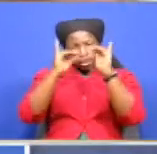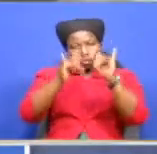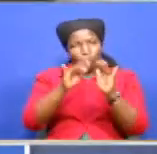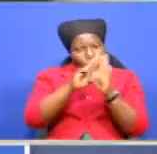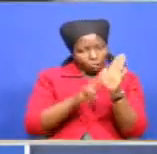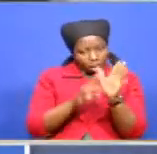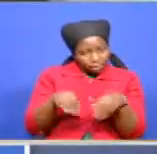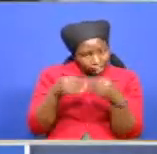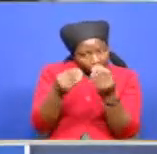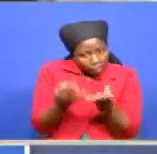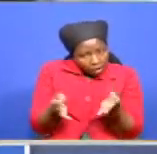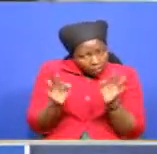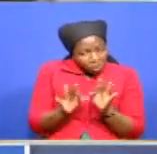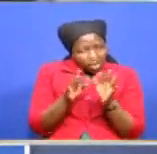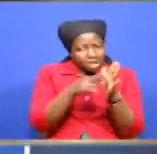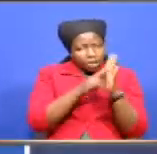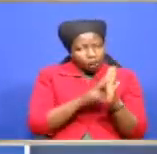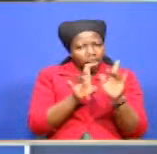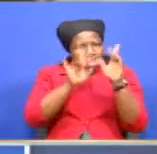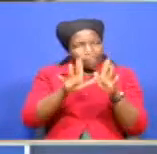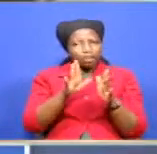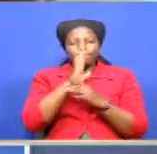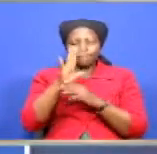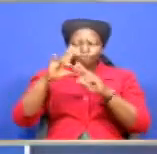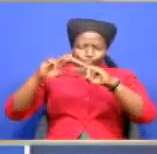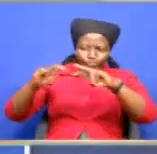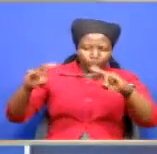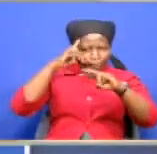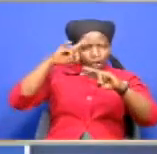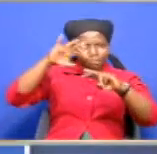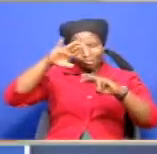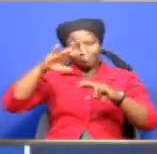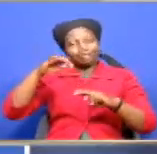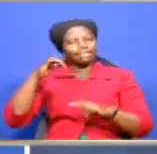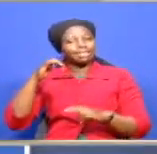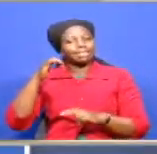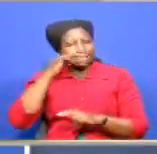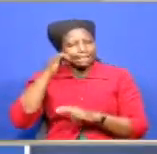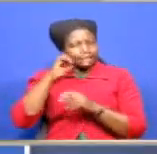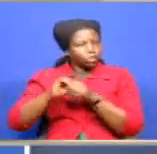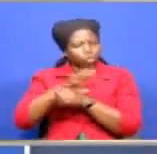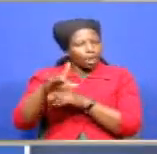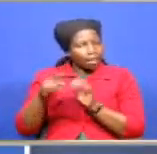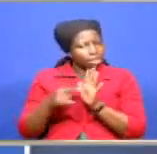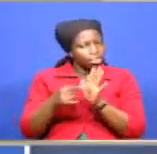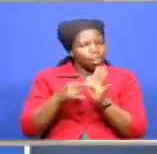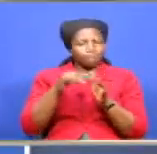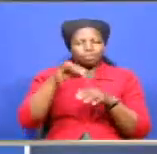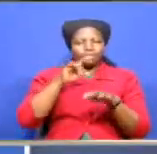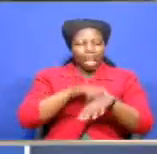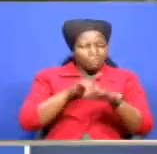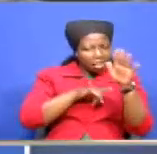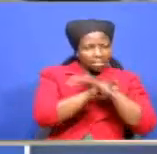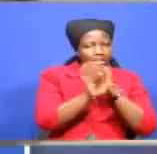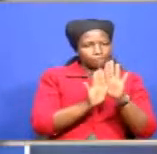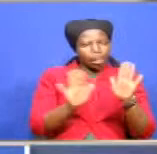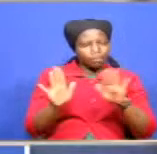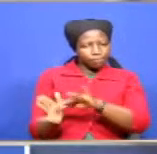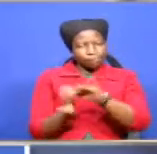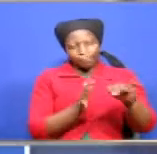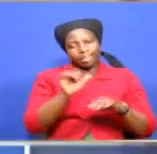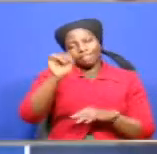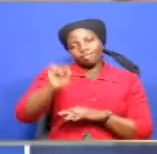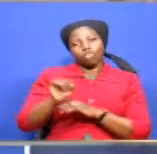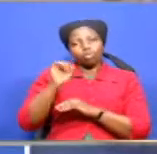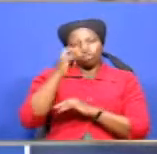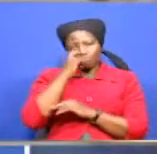Monday now require travelers to simply be screened for symptoms at the point of entry. Elsewhere, South Sudan's Vice President